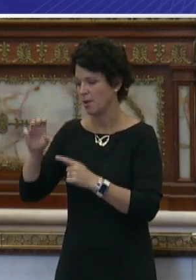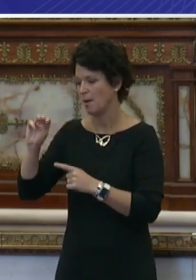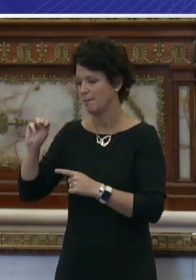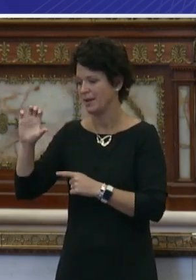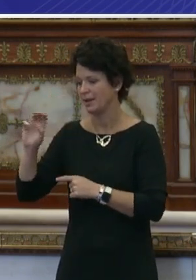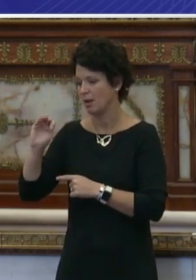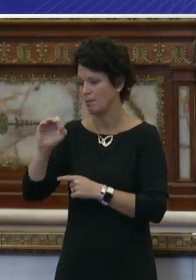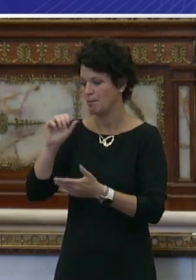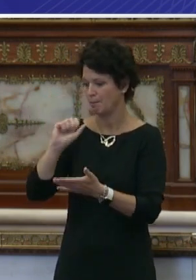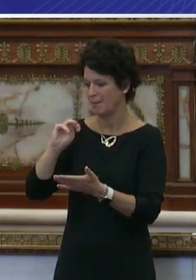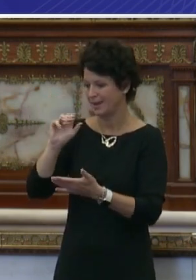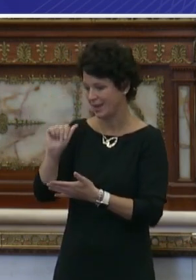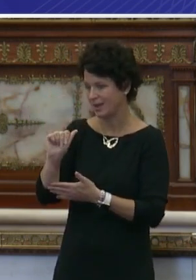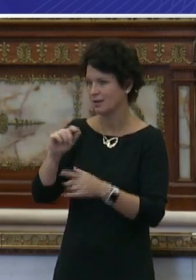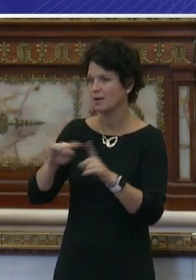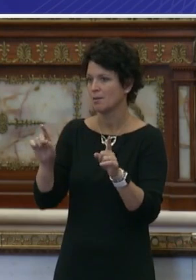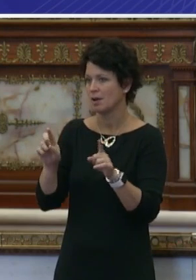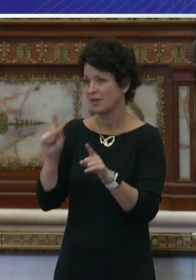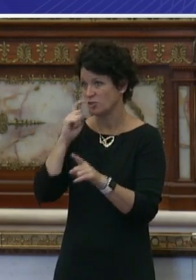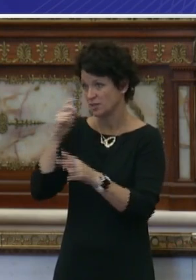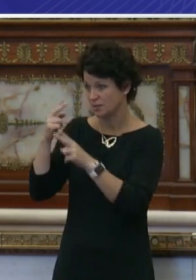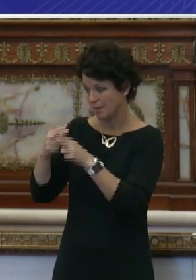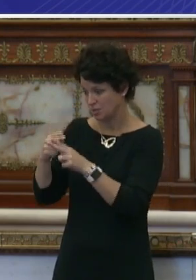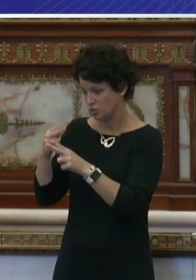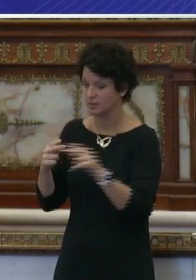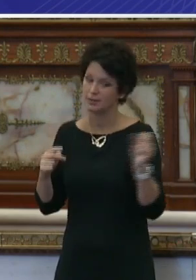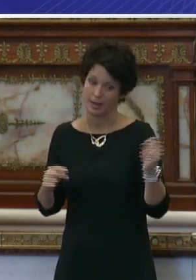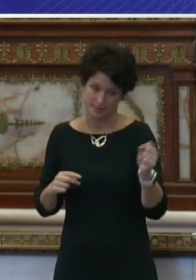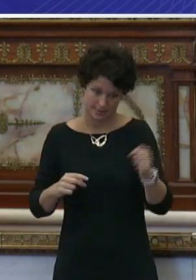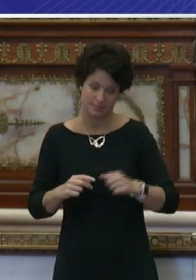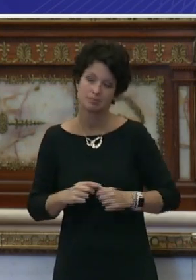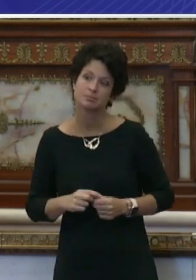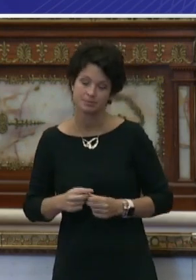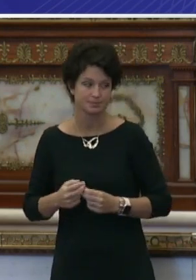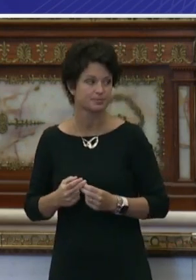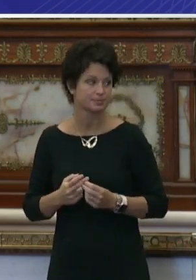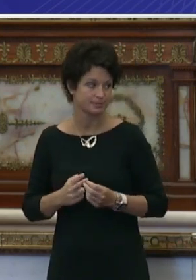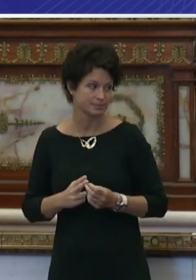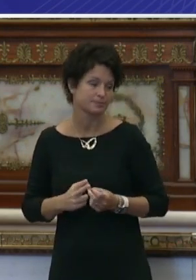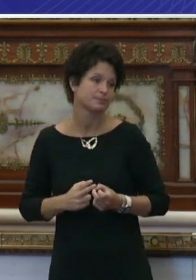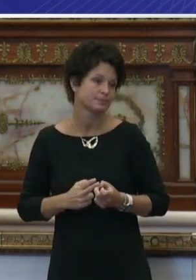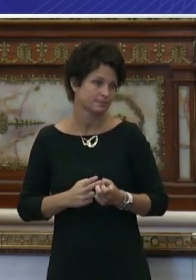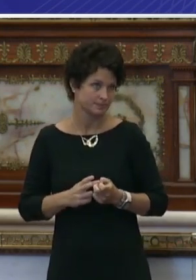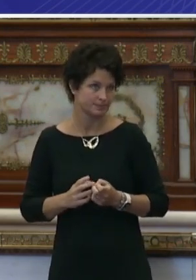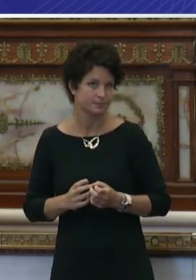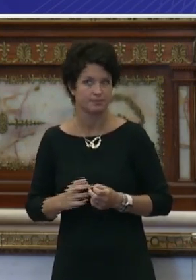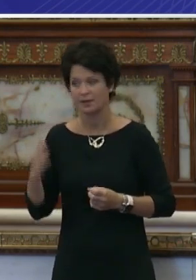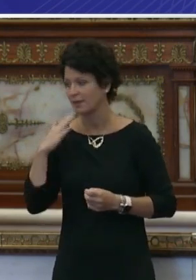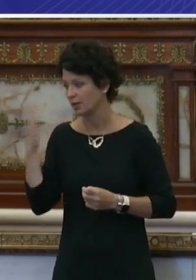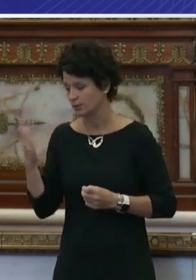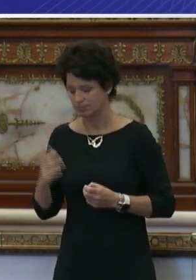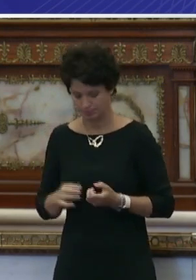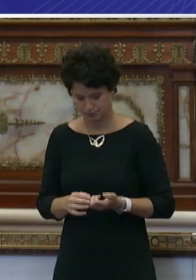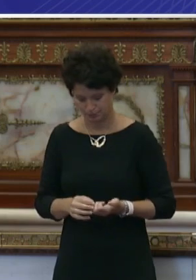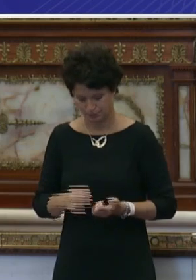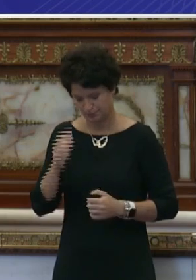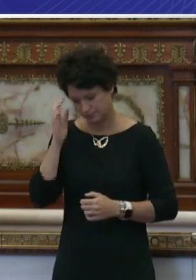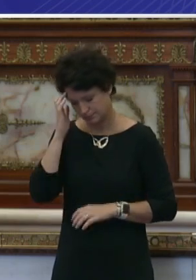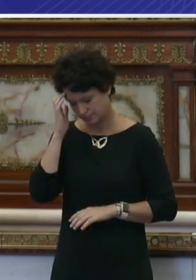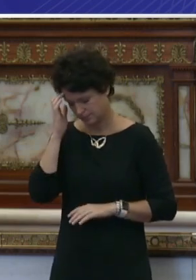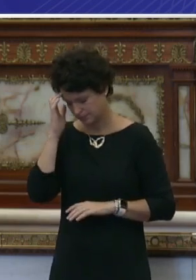Medicaid that you mentioned? Yes. Thank you.